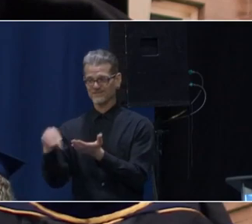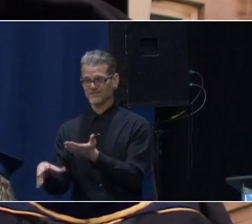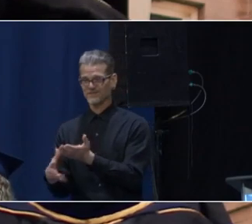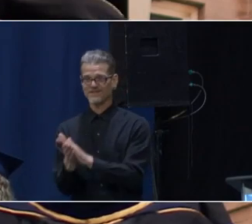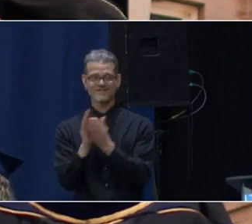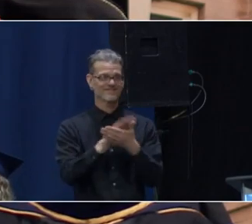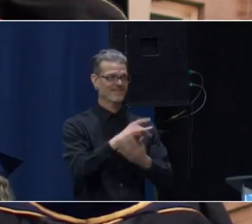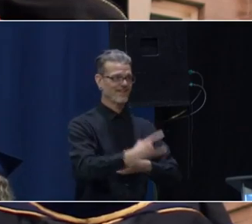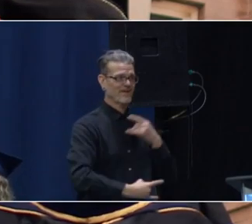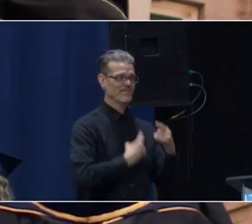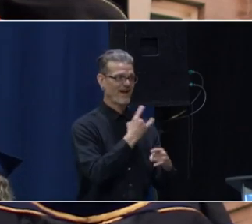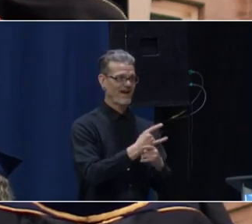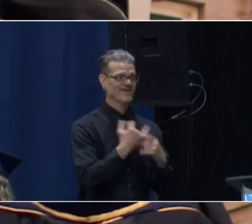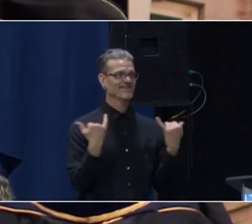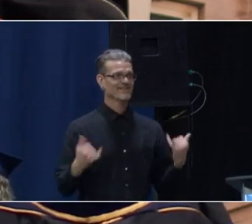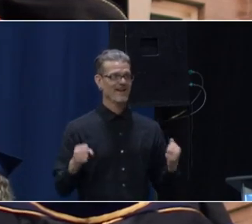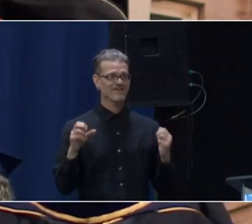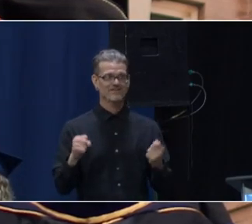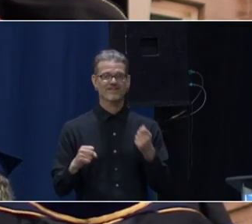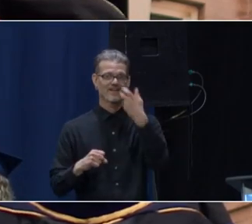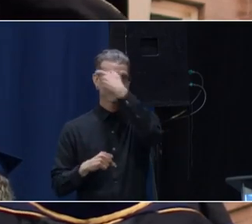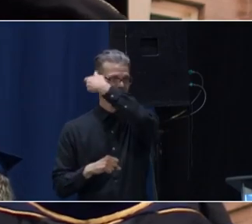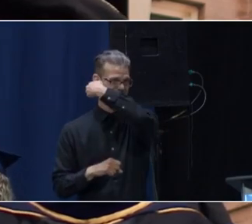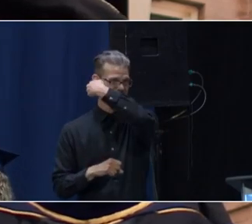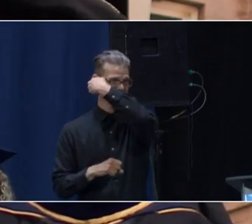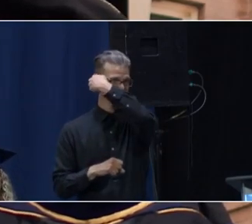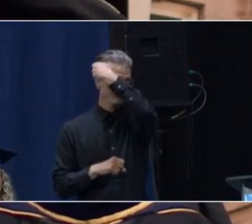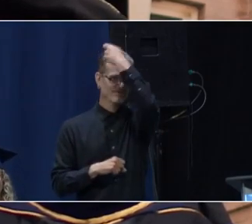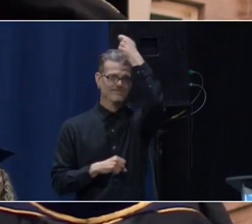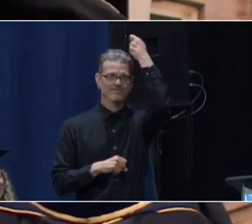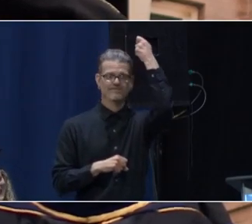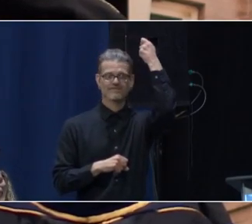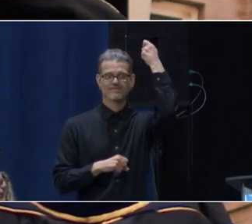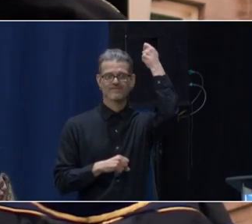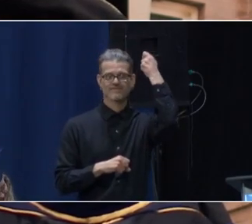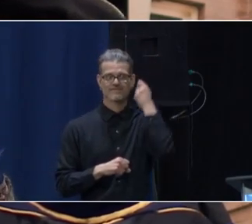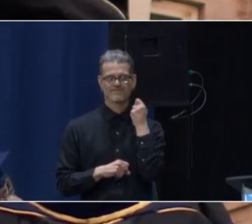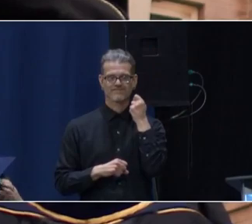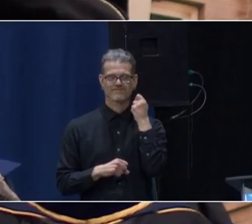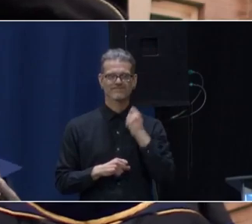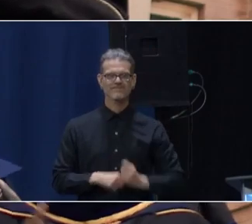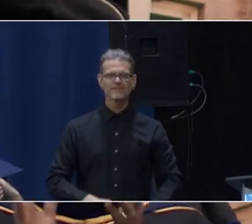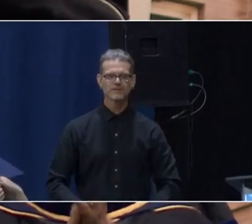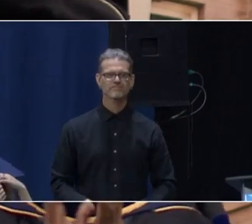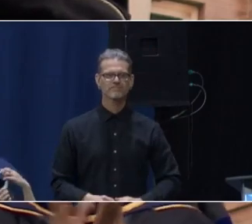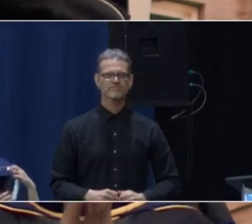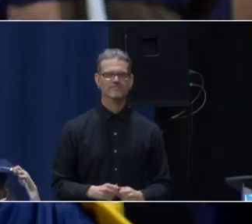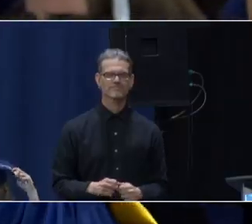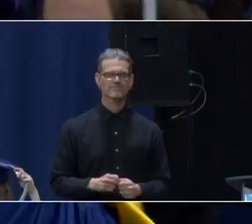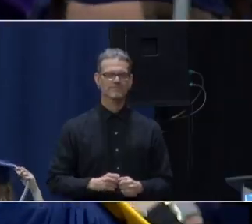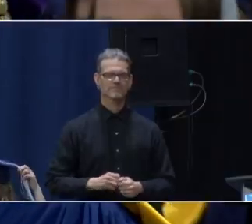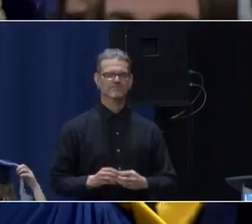to alumni, you may move your tassel to the left side of your mortarboard.